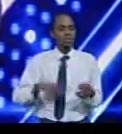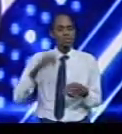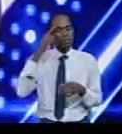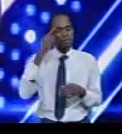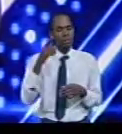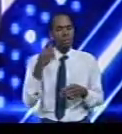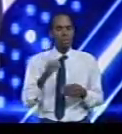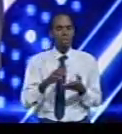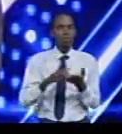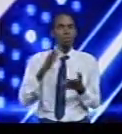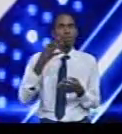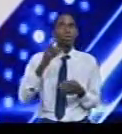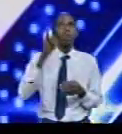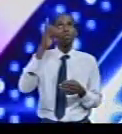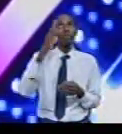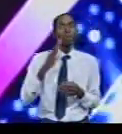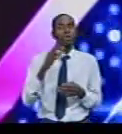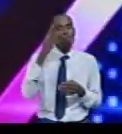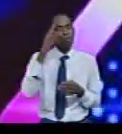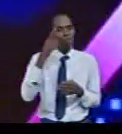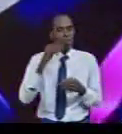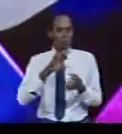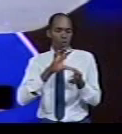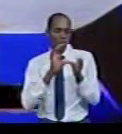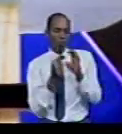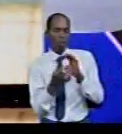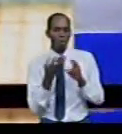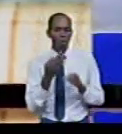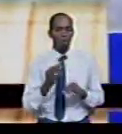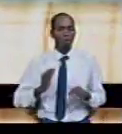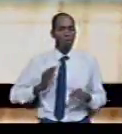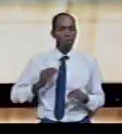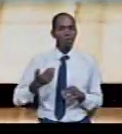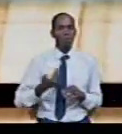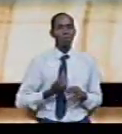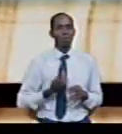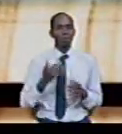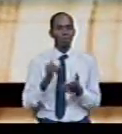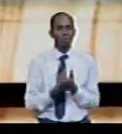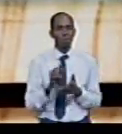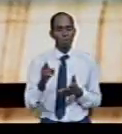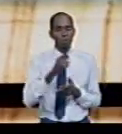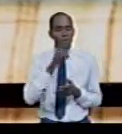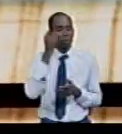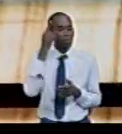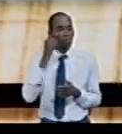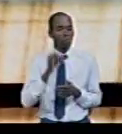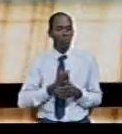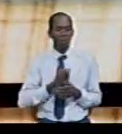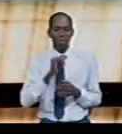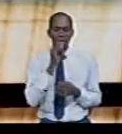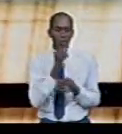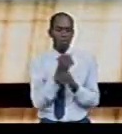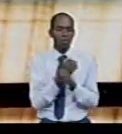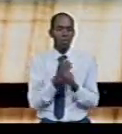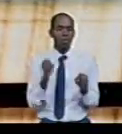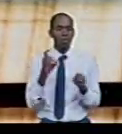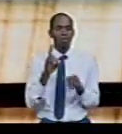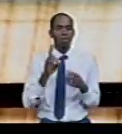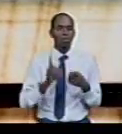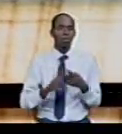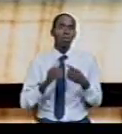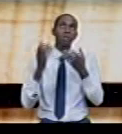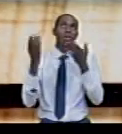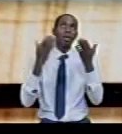of God, for the conversion of souls, that you understand, I am saved to serve. And that